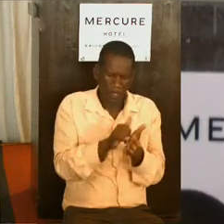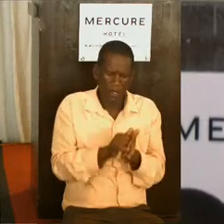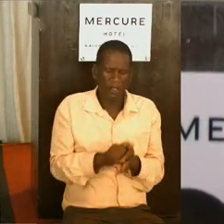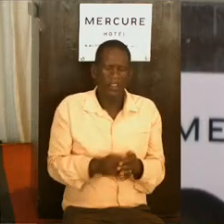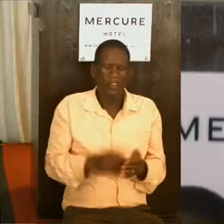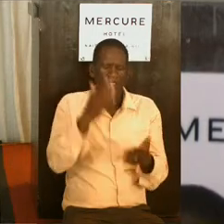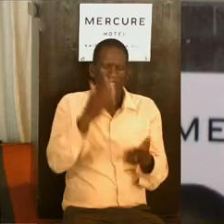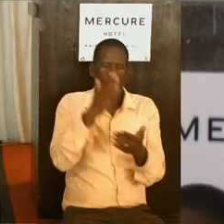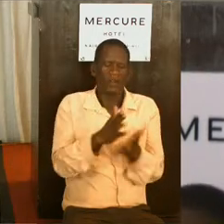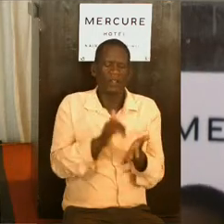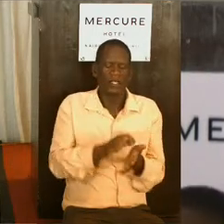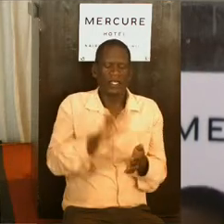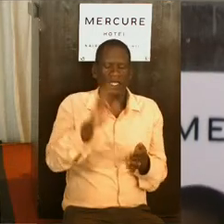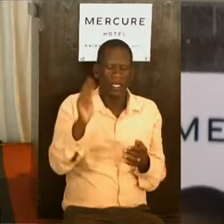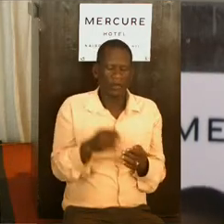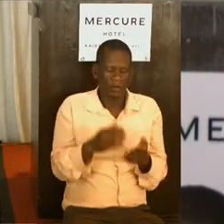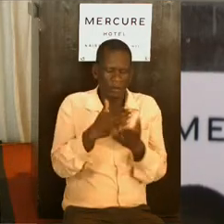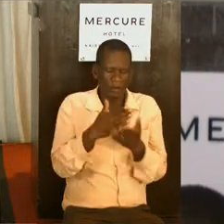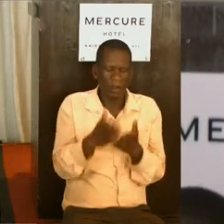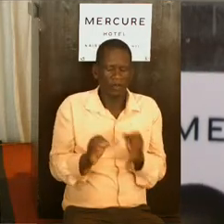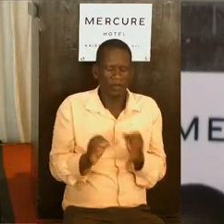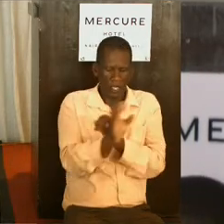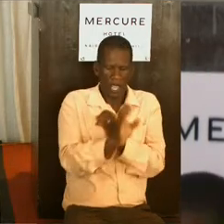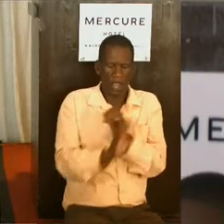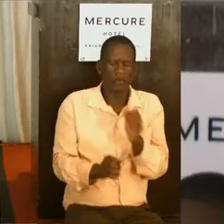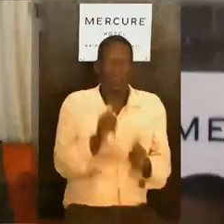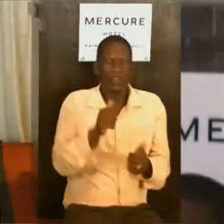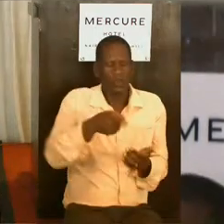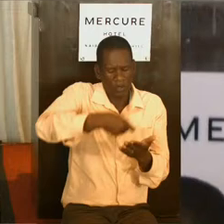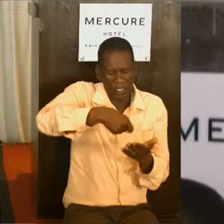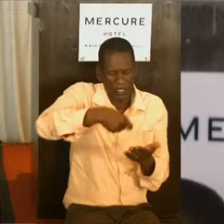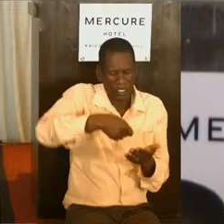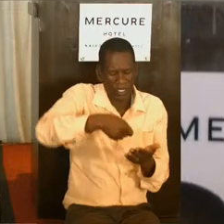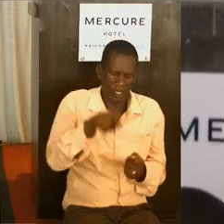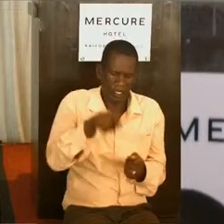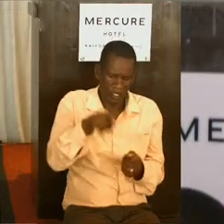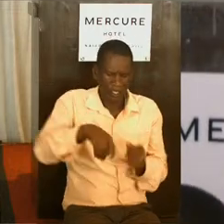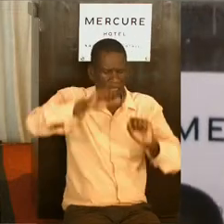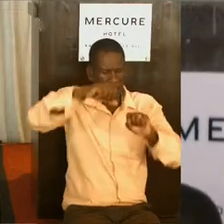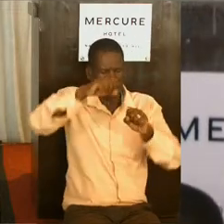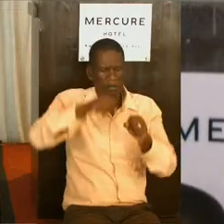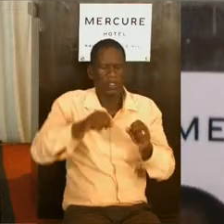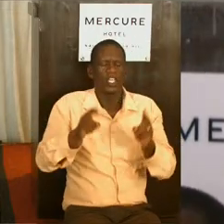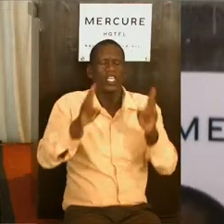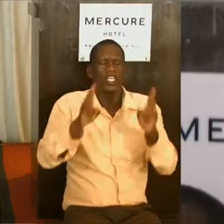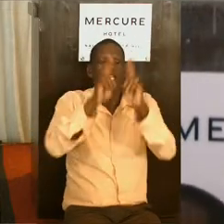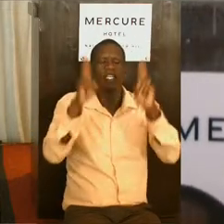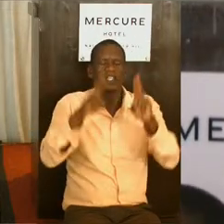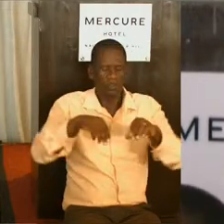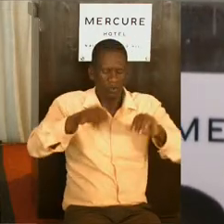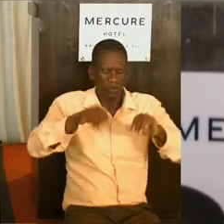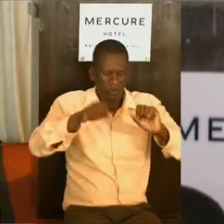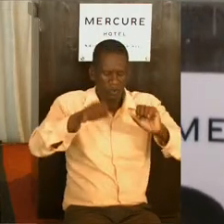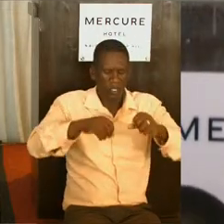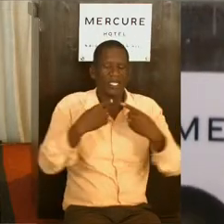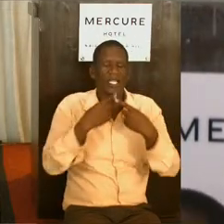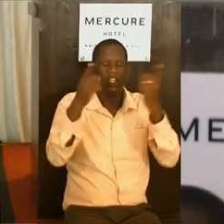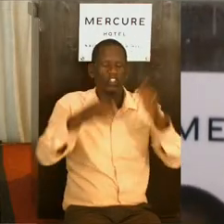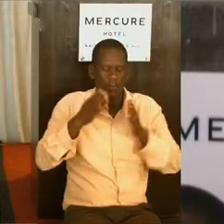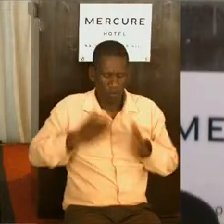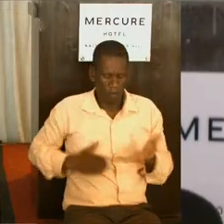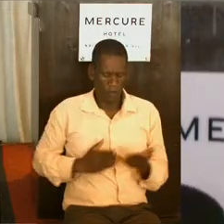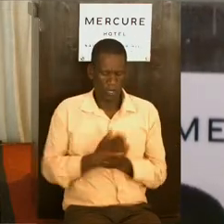the fact that Kenya was among the countries that signed on to the universal Declaration of Human Rights